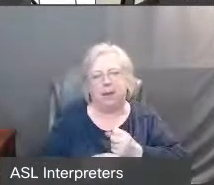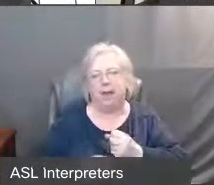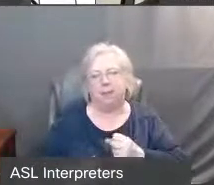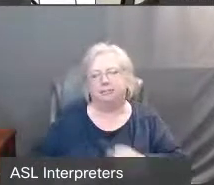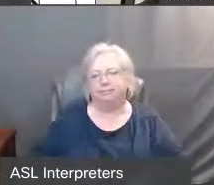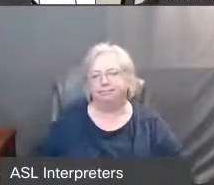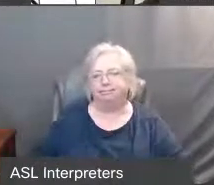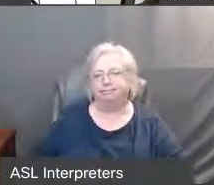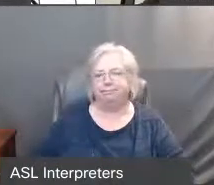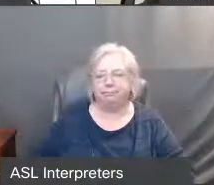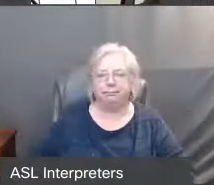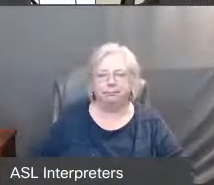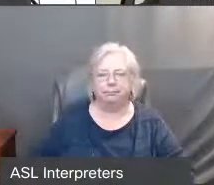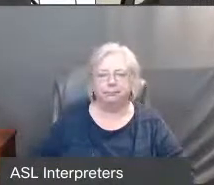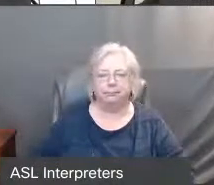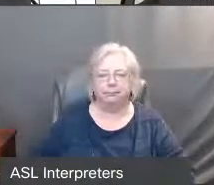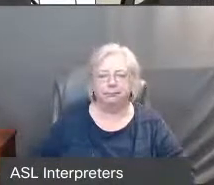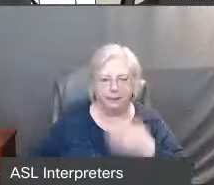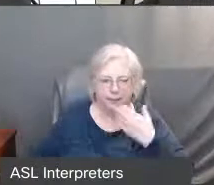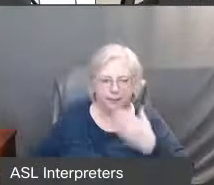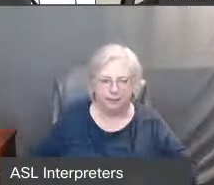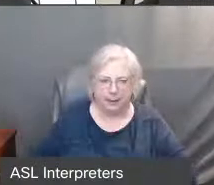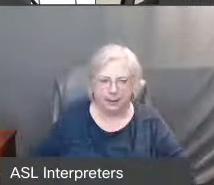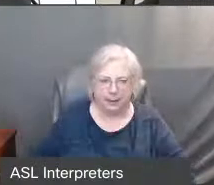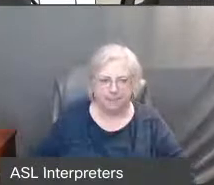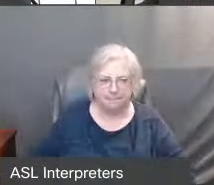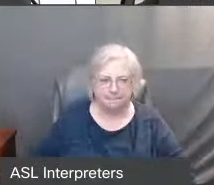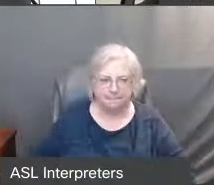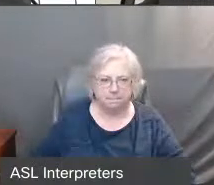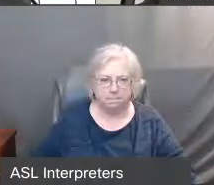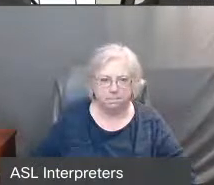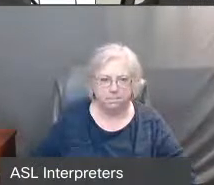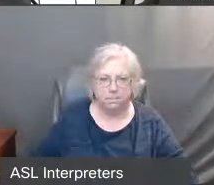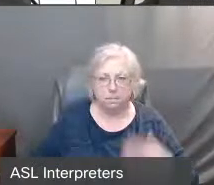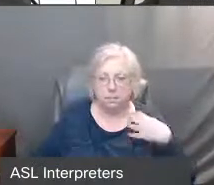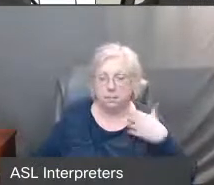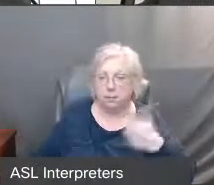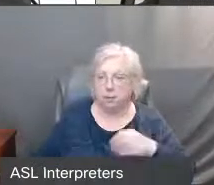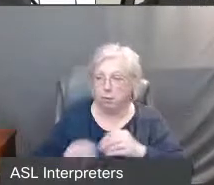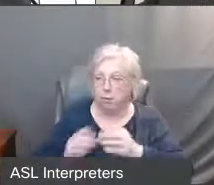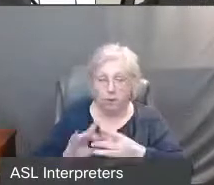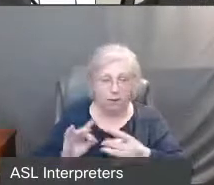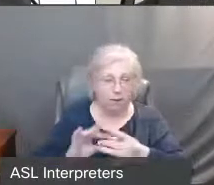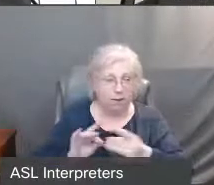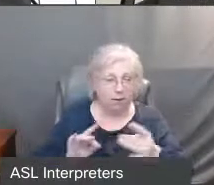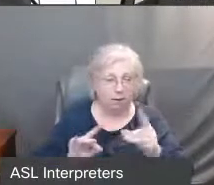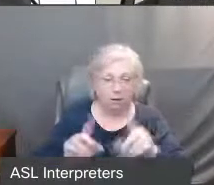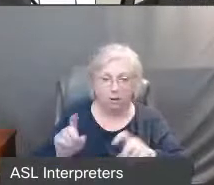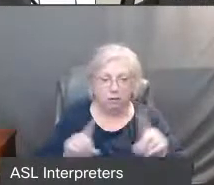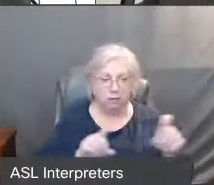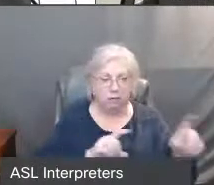shipment, so. Okay, thank you. All right, any other comments, questions from commissioners?